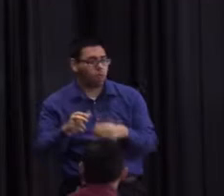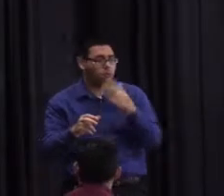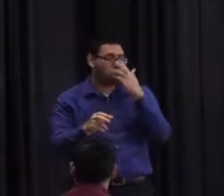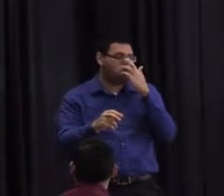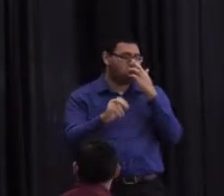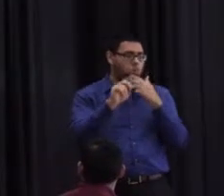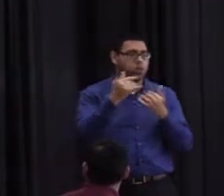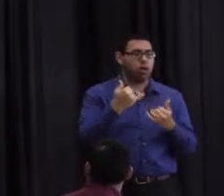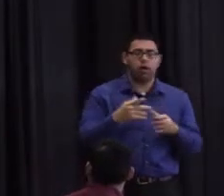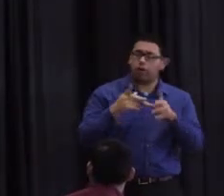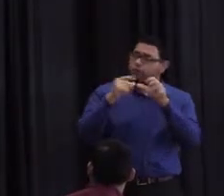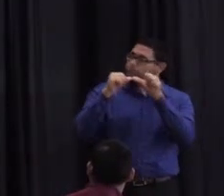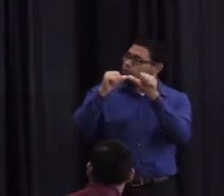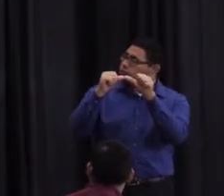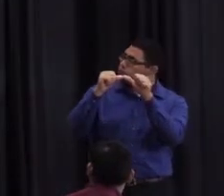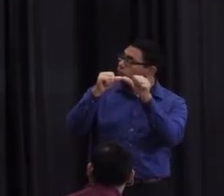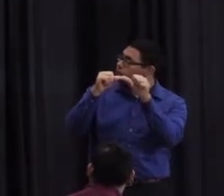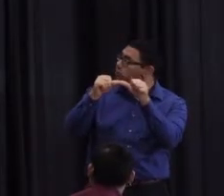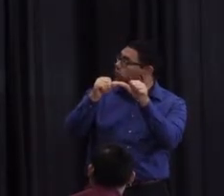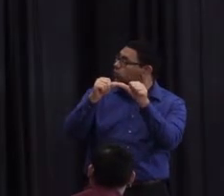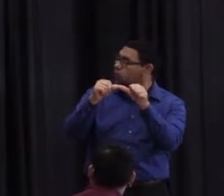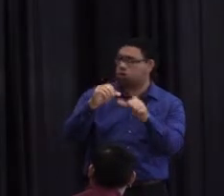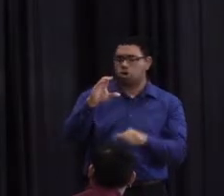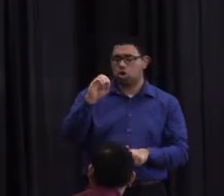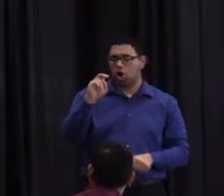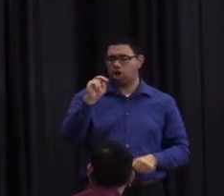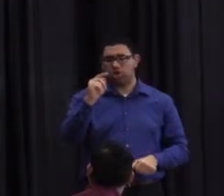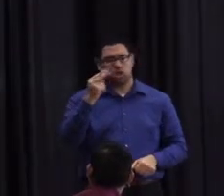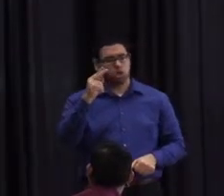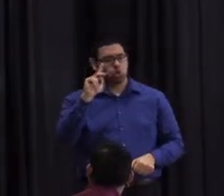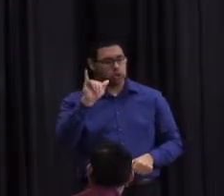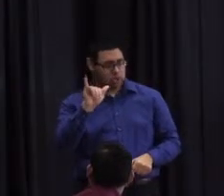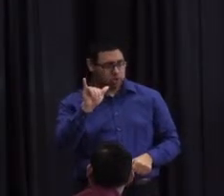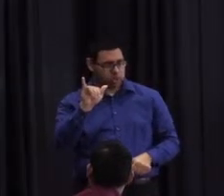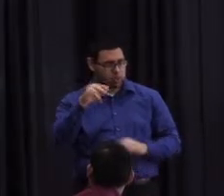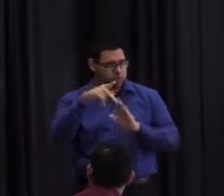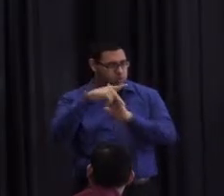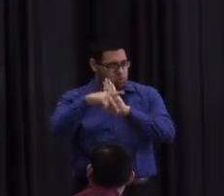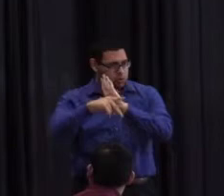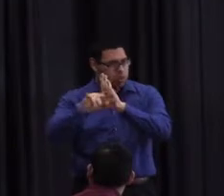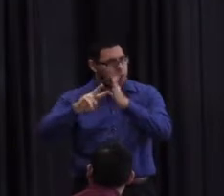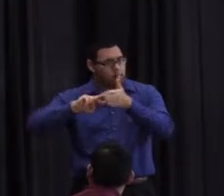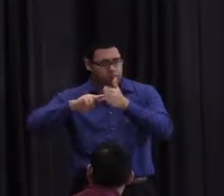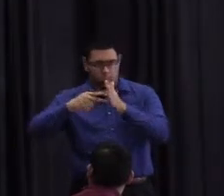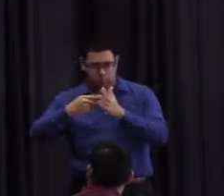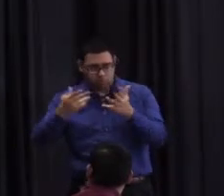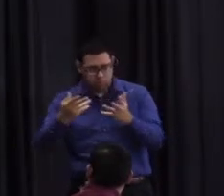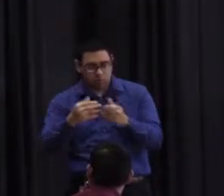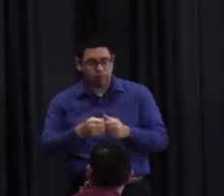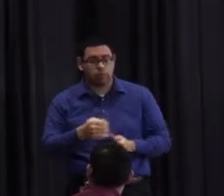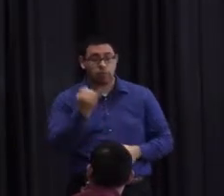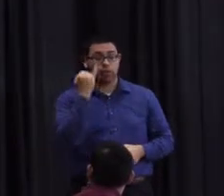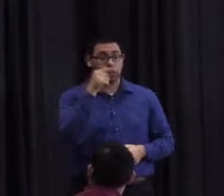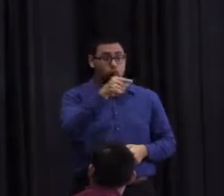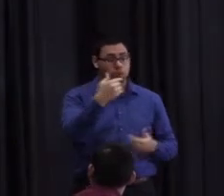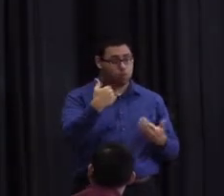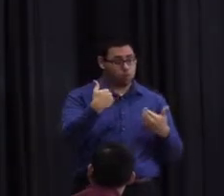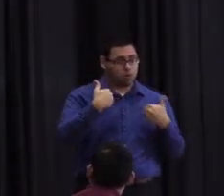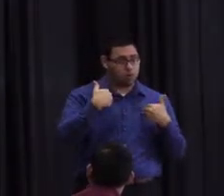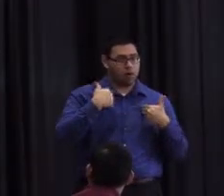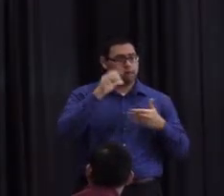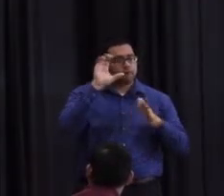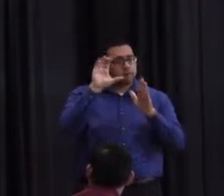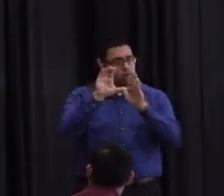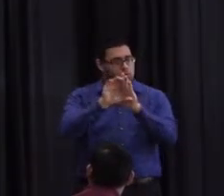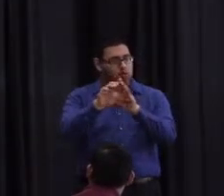the Contiguity Principle. And the Contiguity Principle basically means that if you have